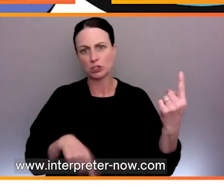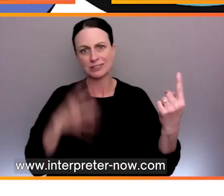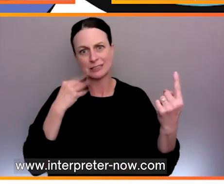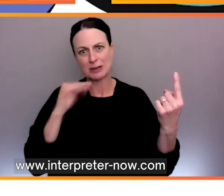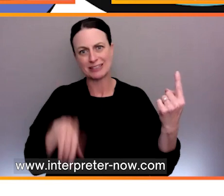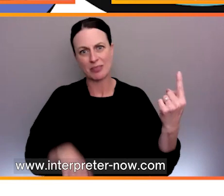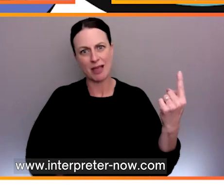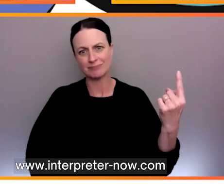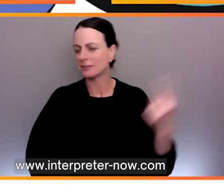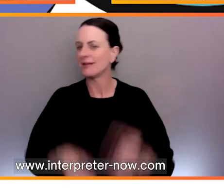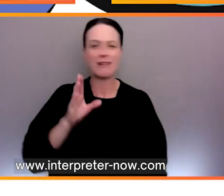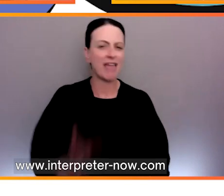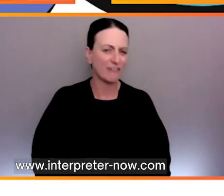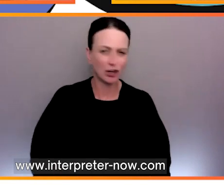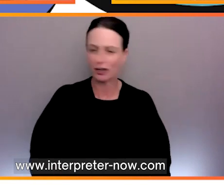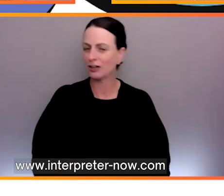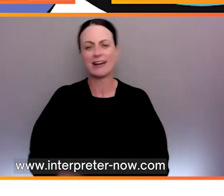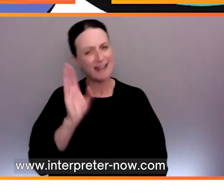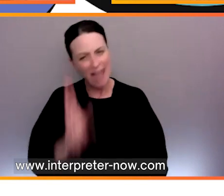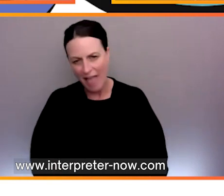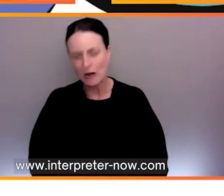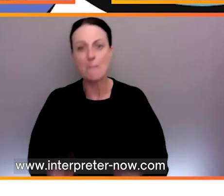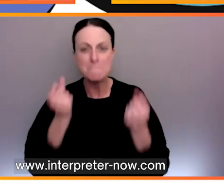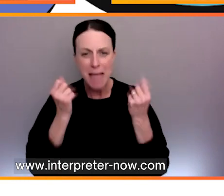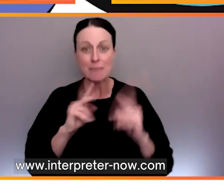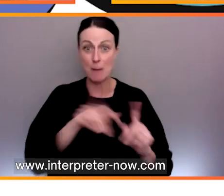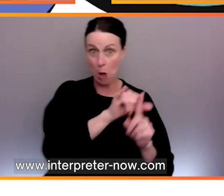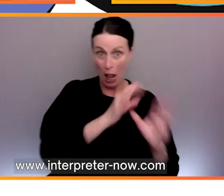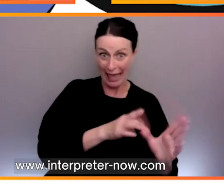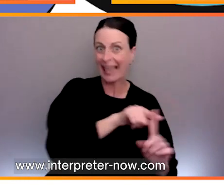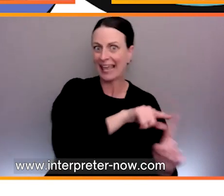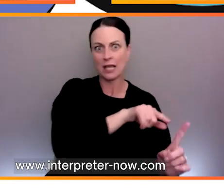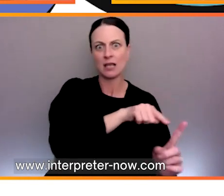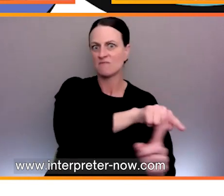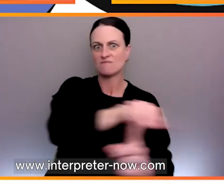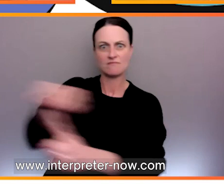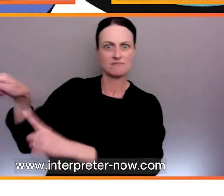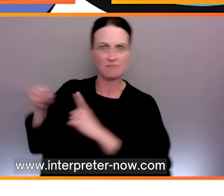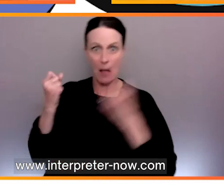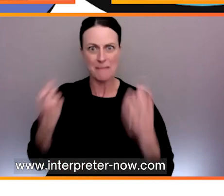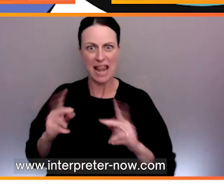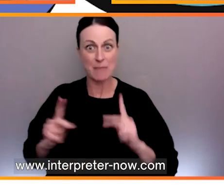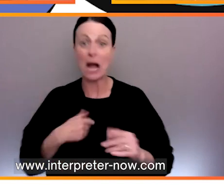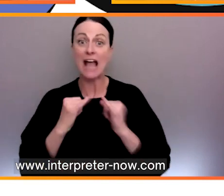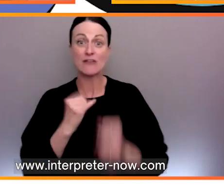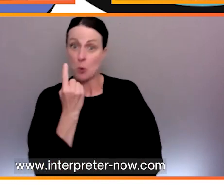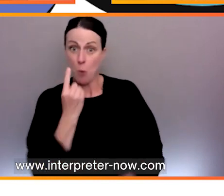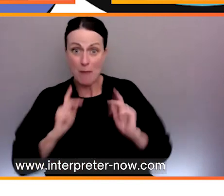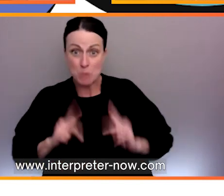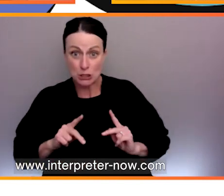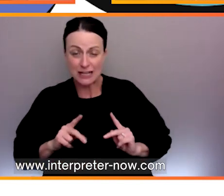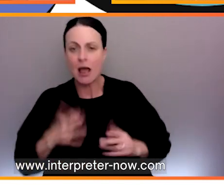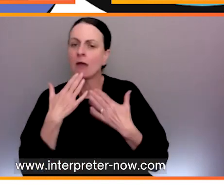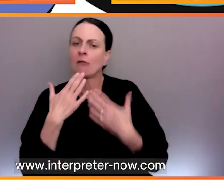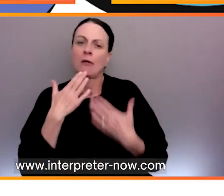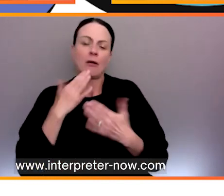It never is. I interviewed one person, and I was so grateful to interview so many people for